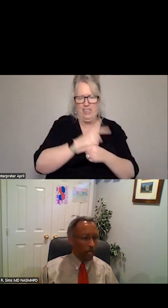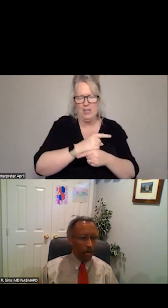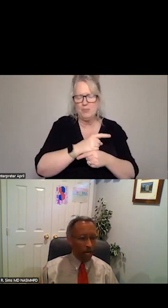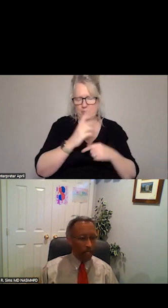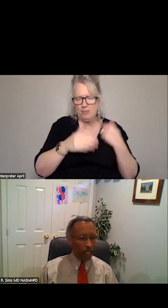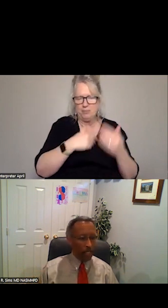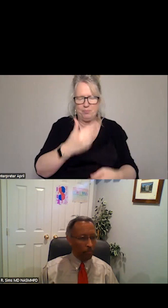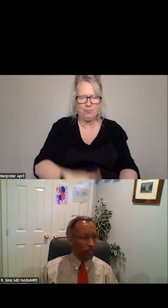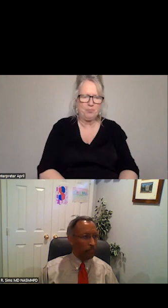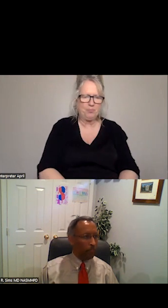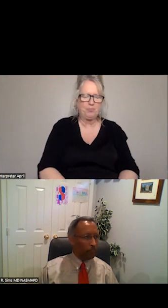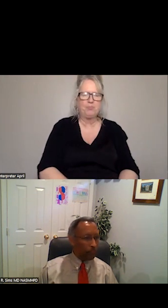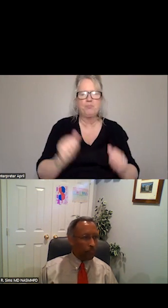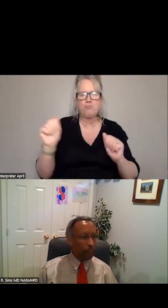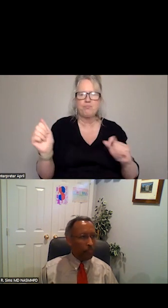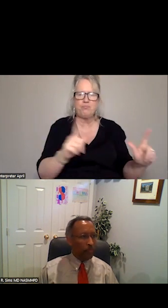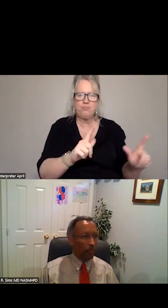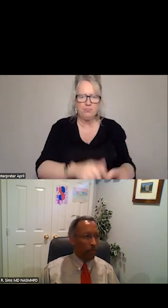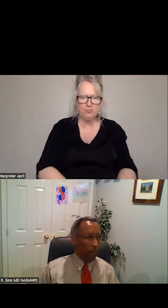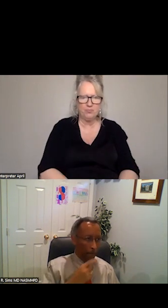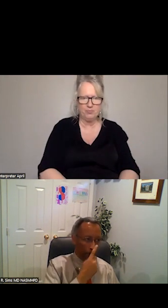forward. And next slide, please.